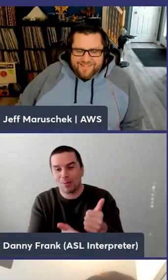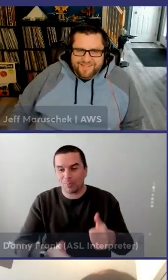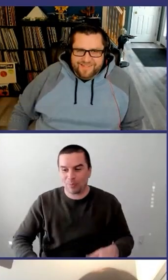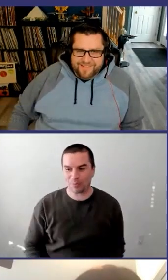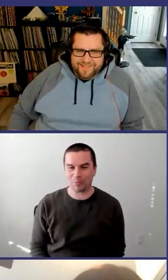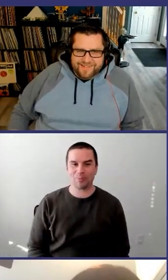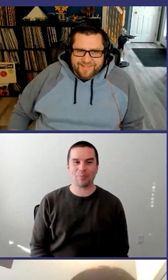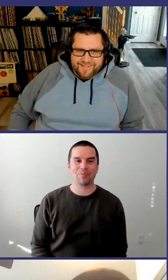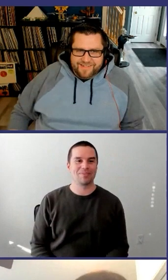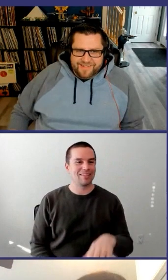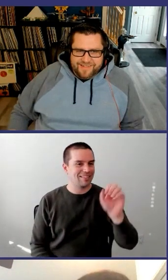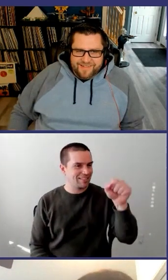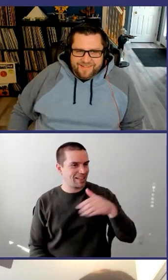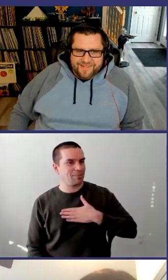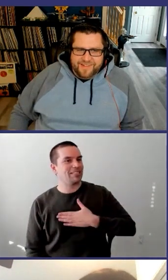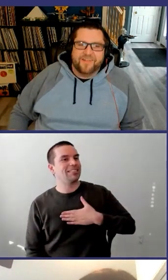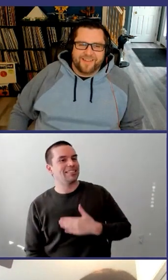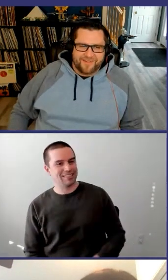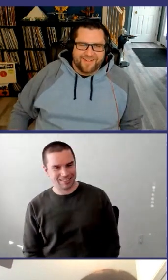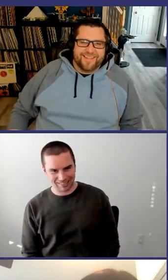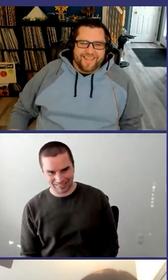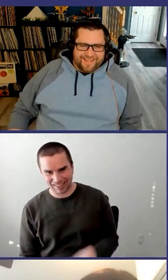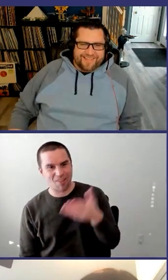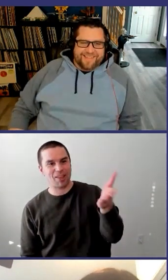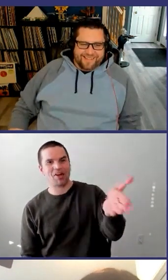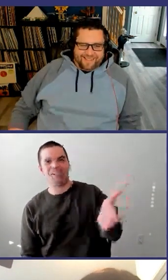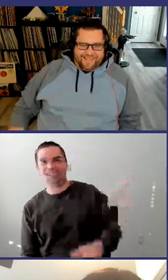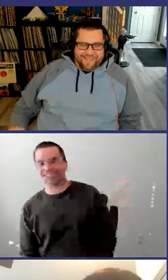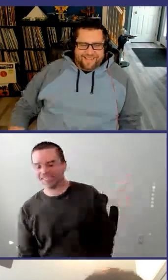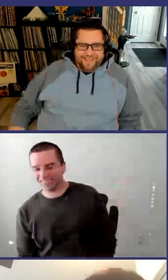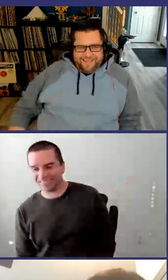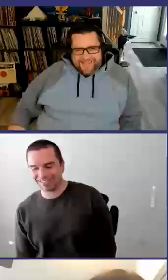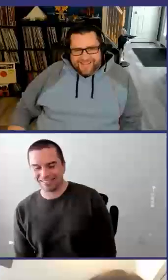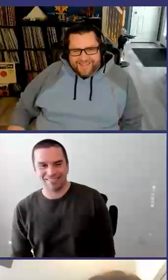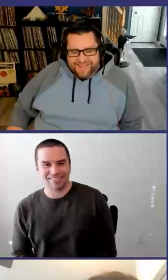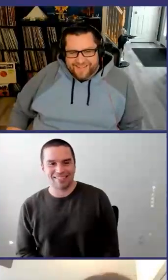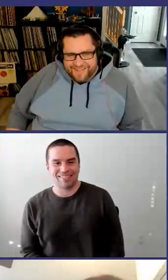Yes, absolutely. There we go. Yeah.